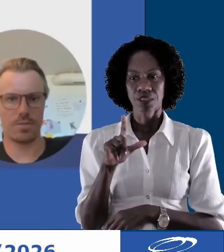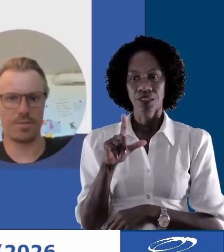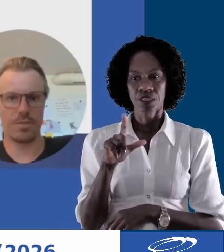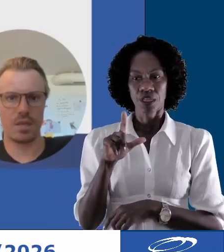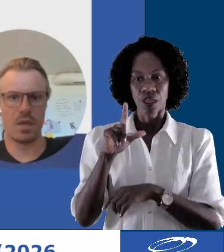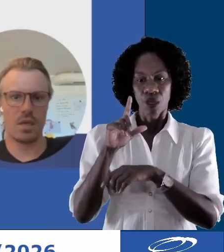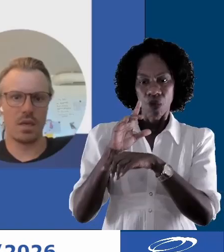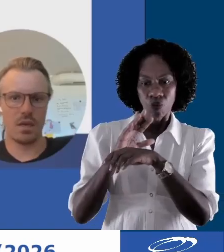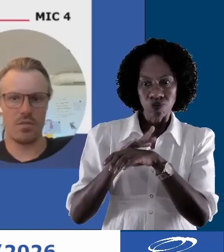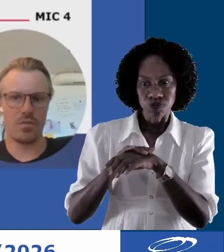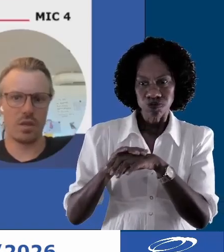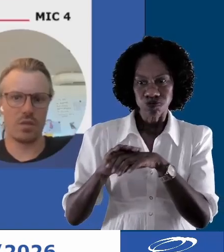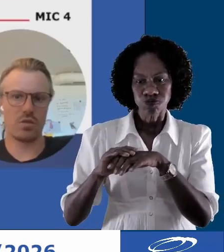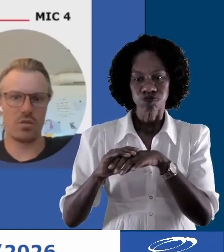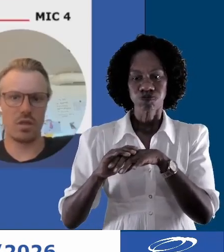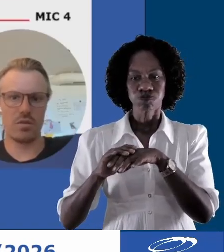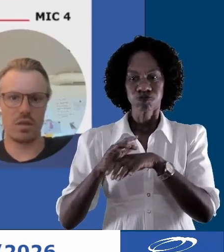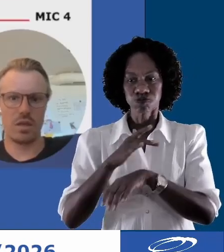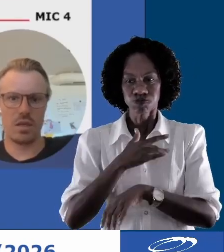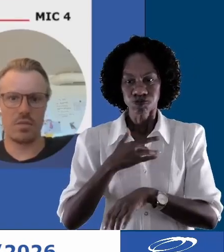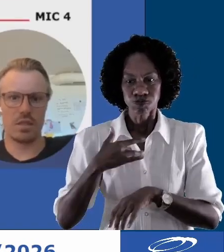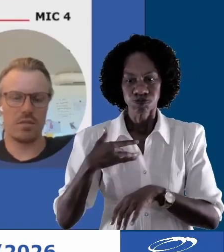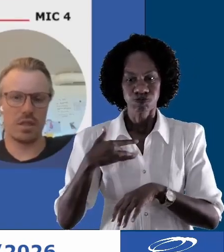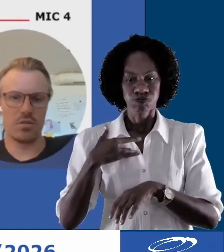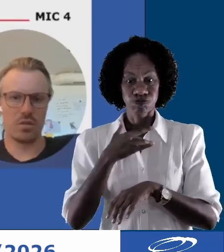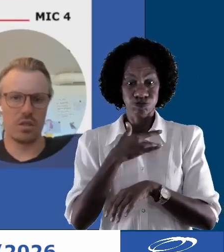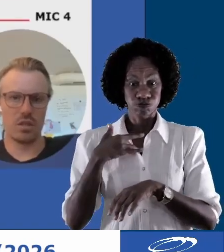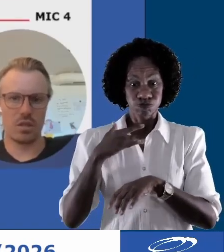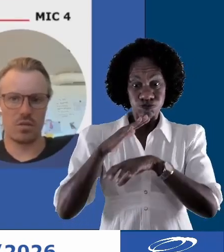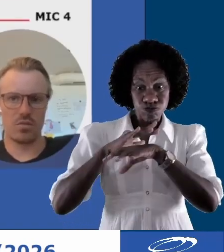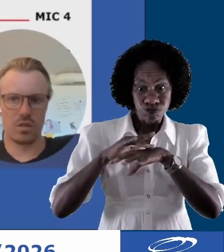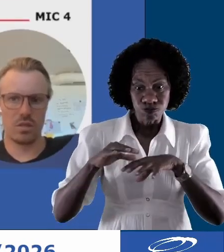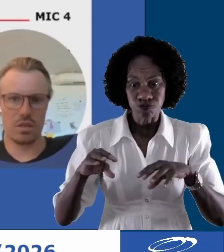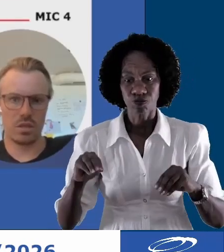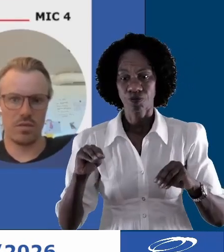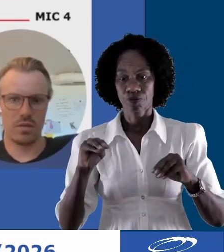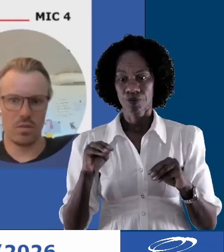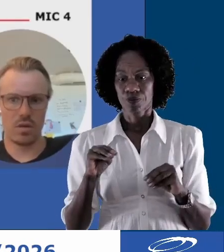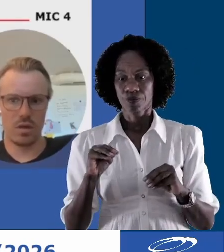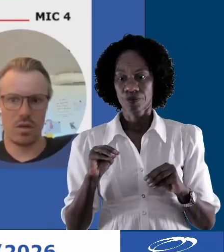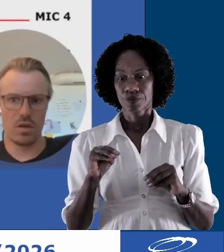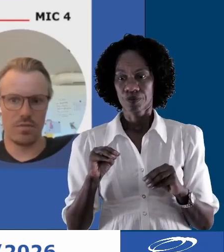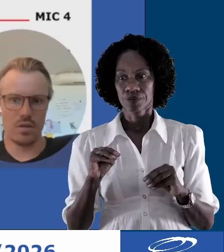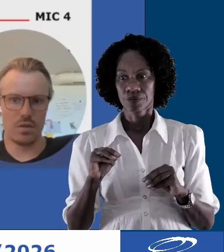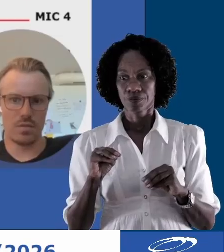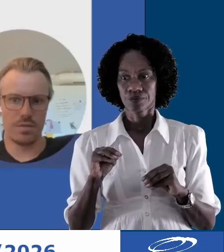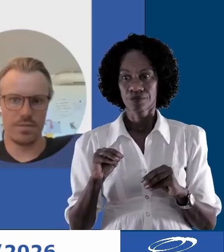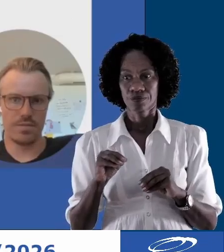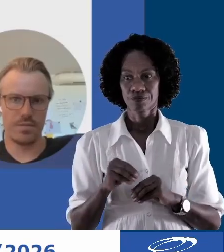term. And if we insert relevant MIC values, these conclusions seems even more